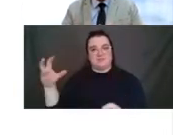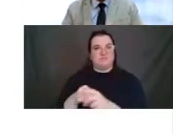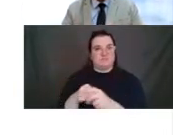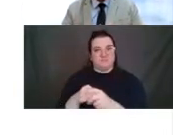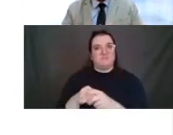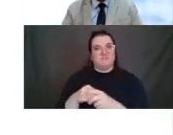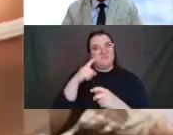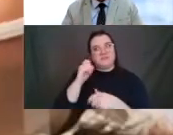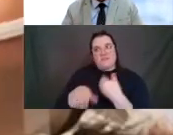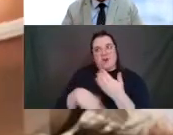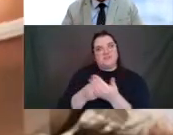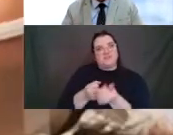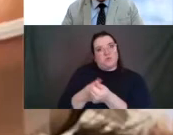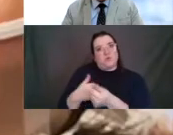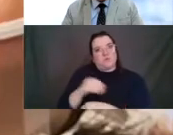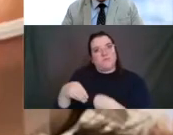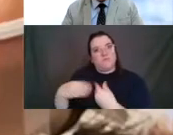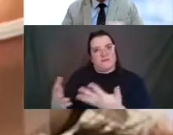slide.